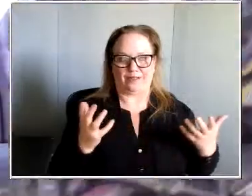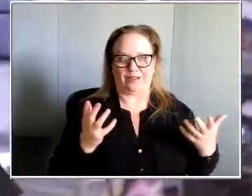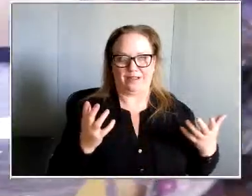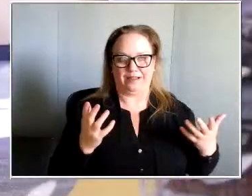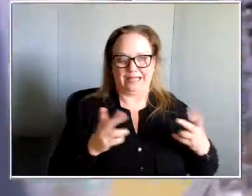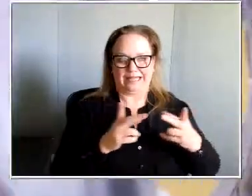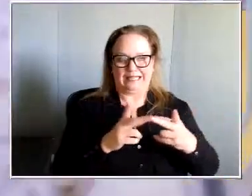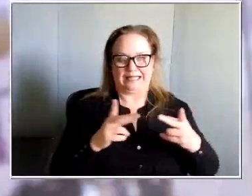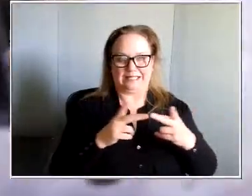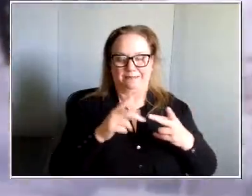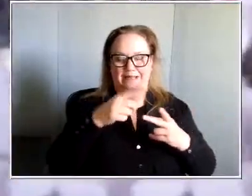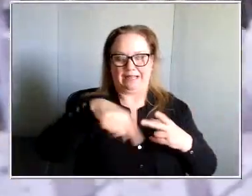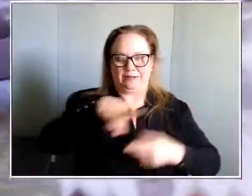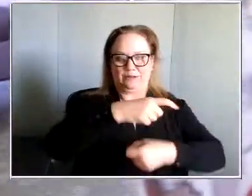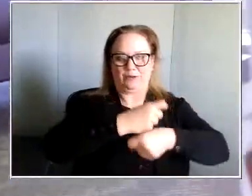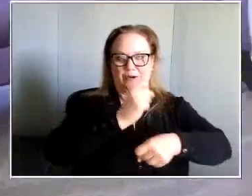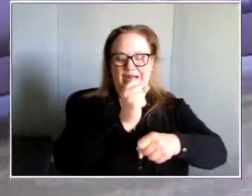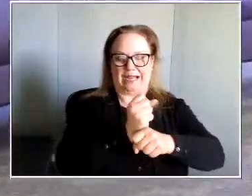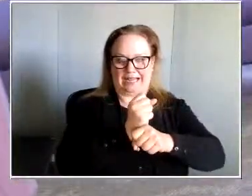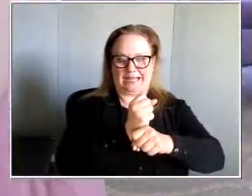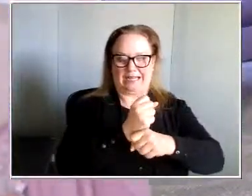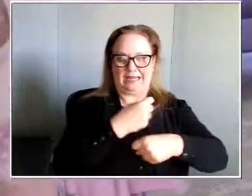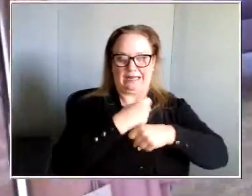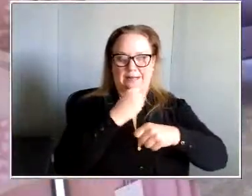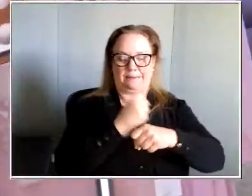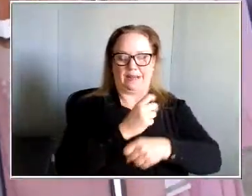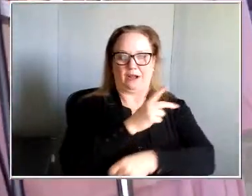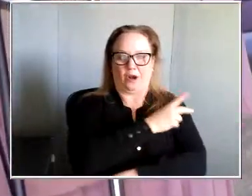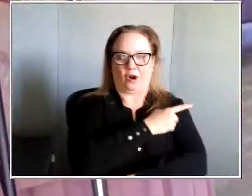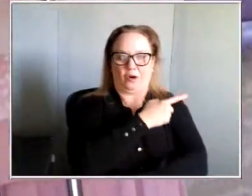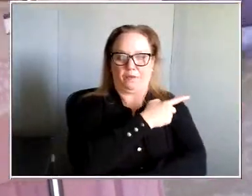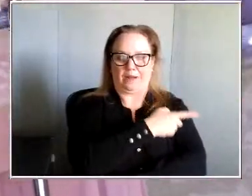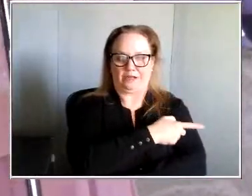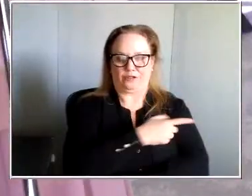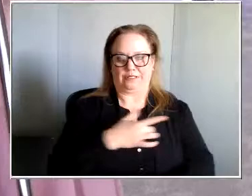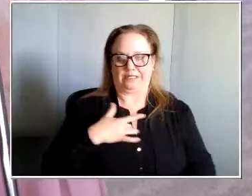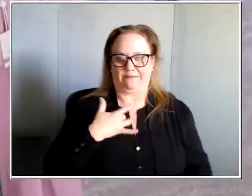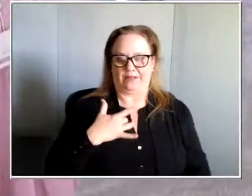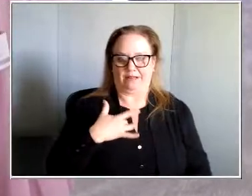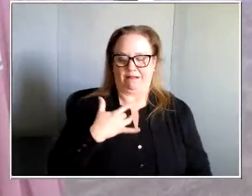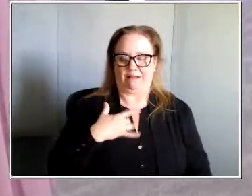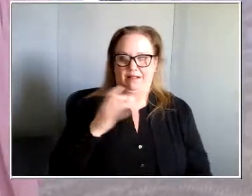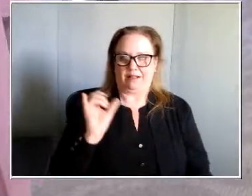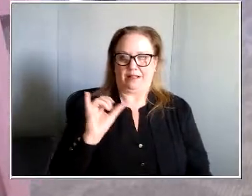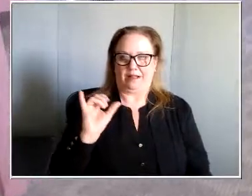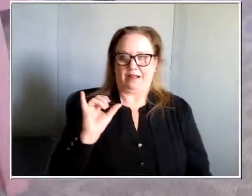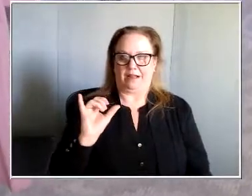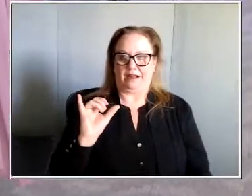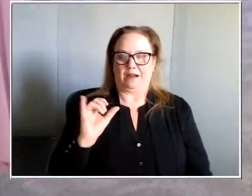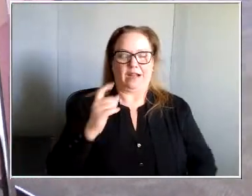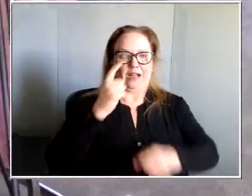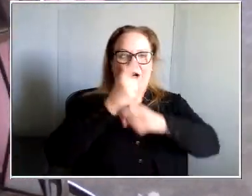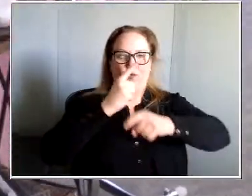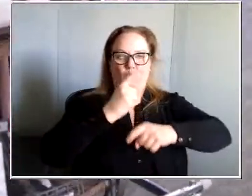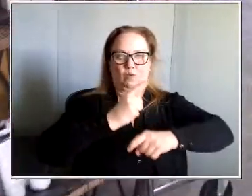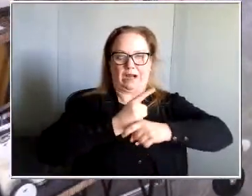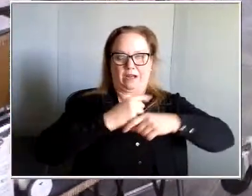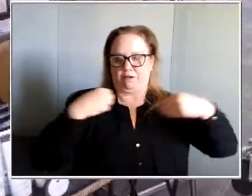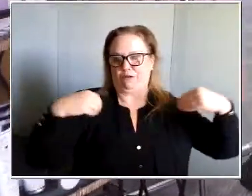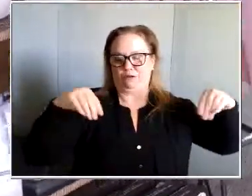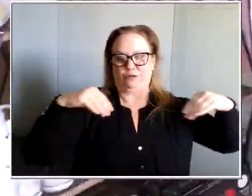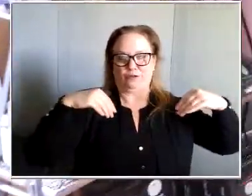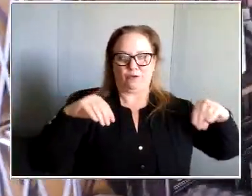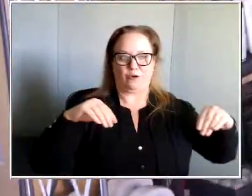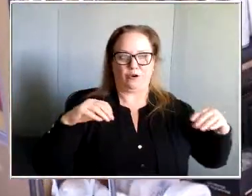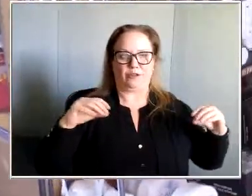here was created to make our patients feel like they're in a regular department store. There's